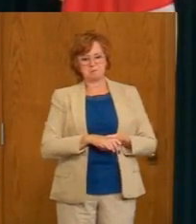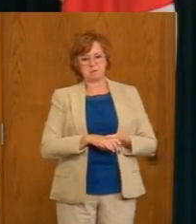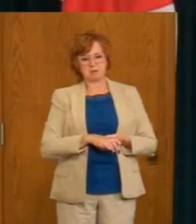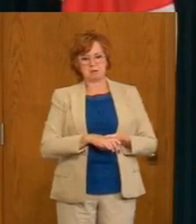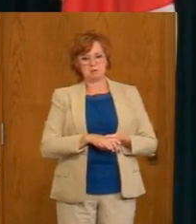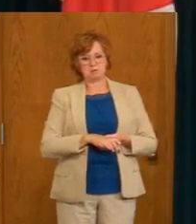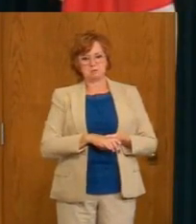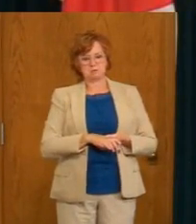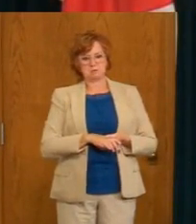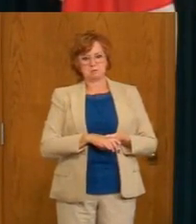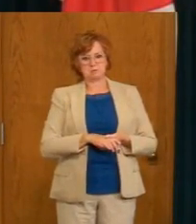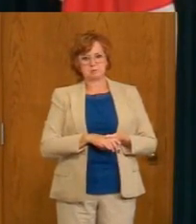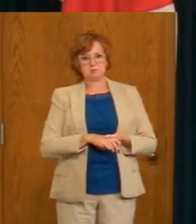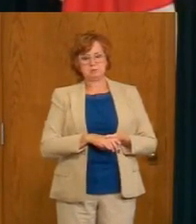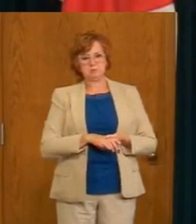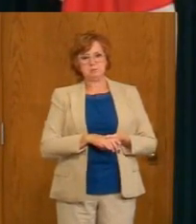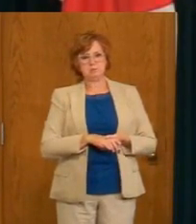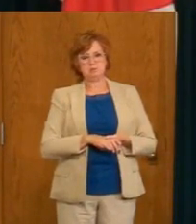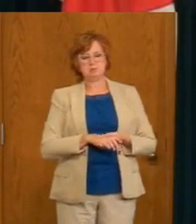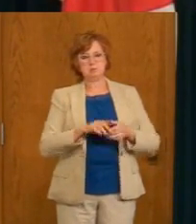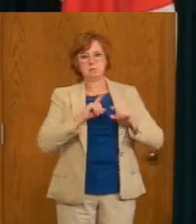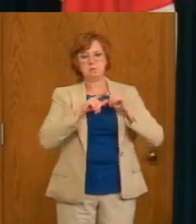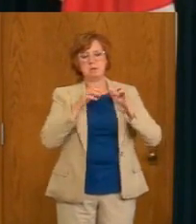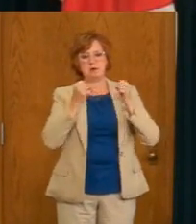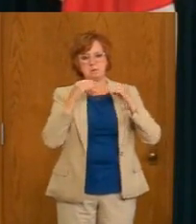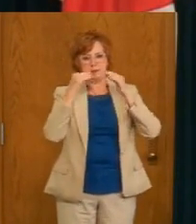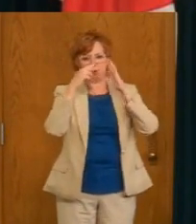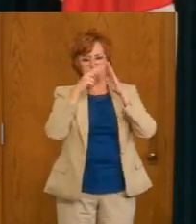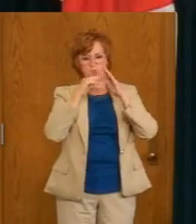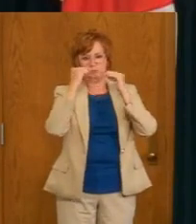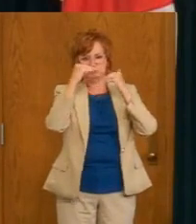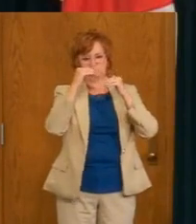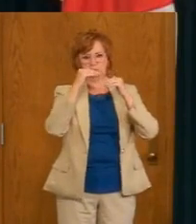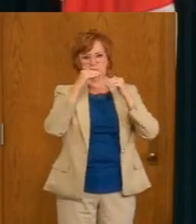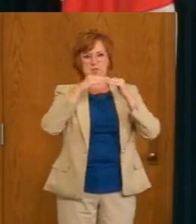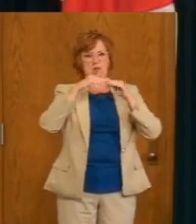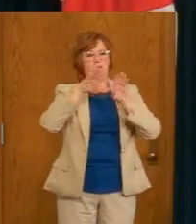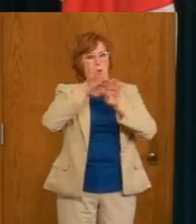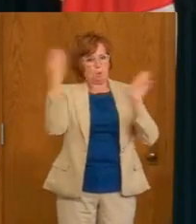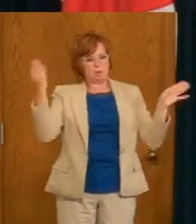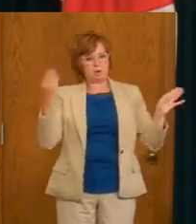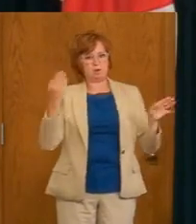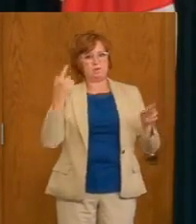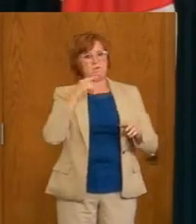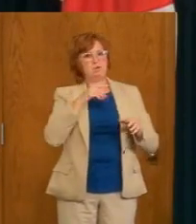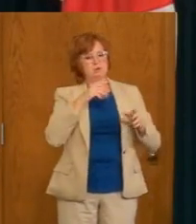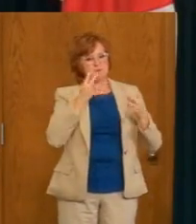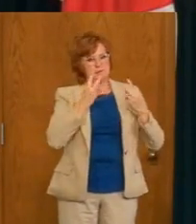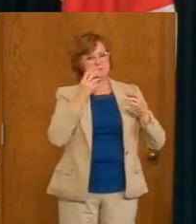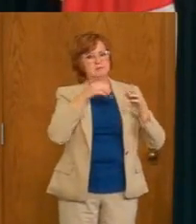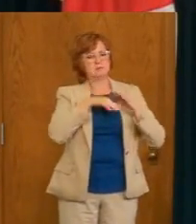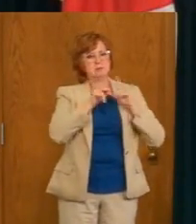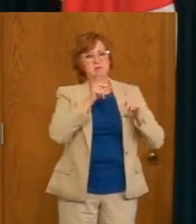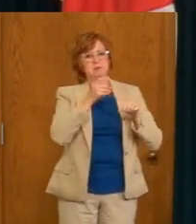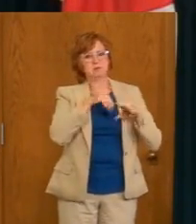uptake even in pockets where previously there was a low vaccine uptake. And with that, maybe I'll ask Scott to maybe speak further on that.